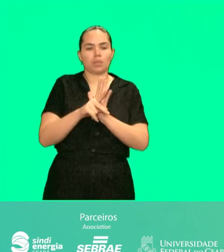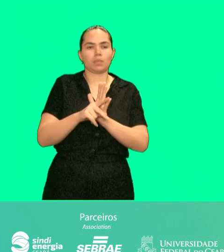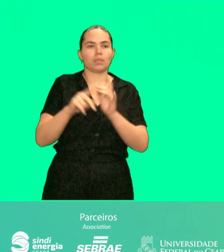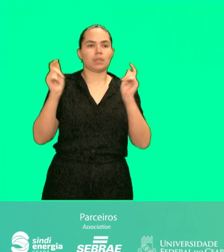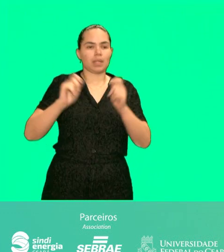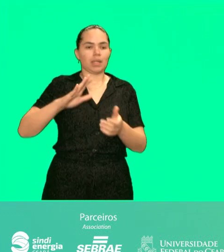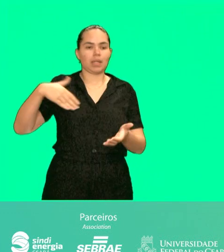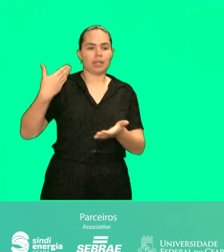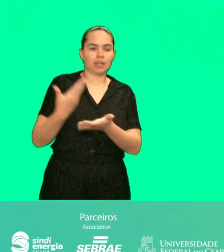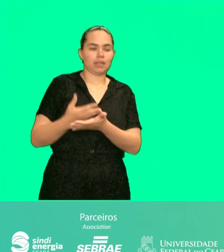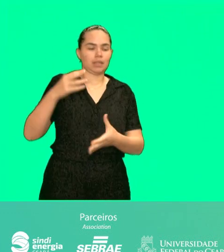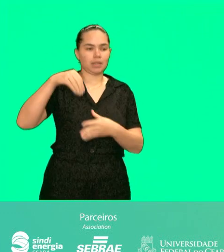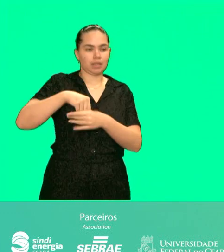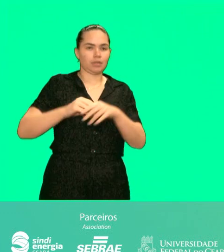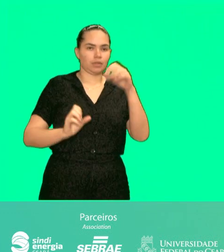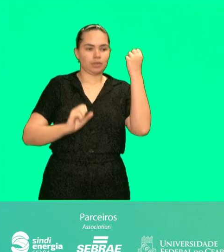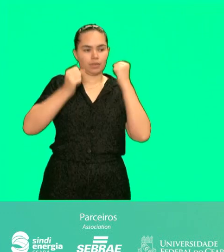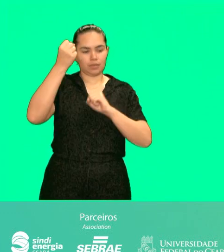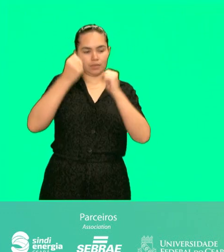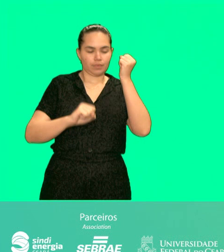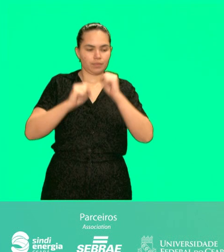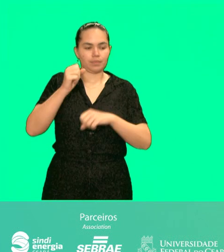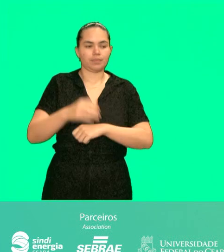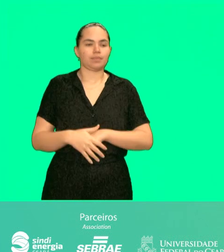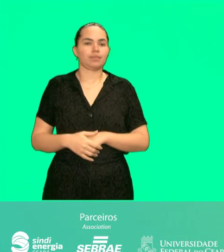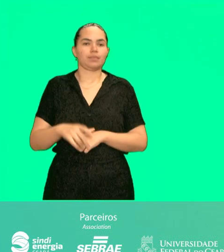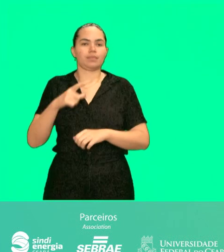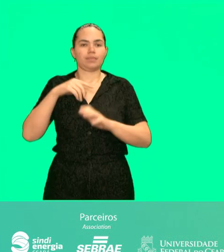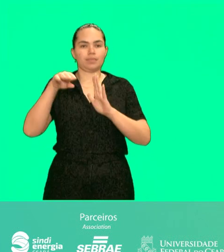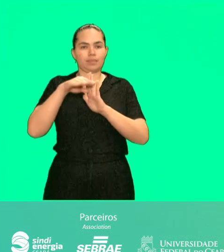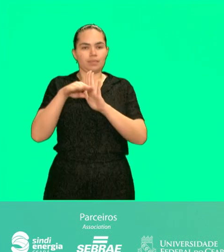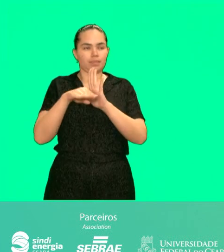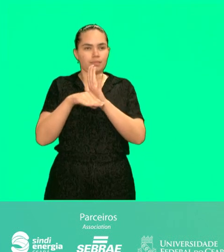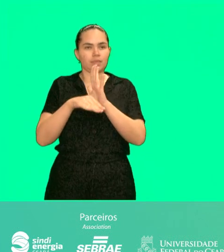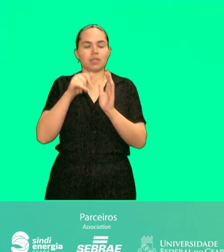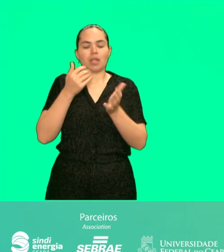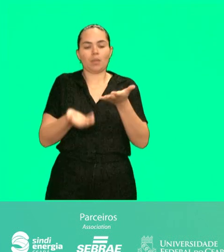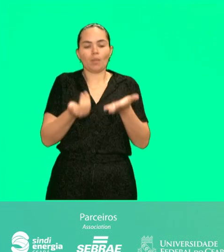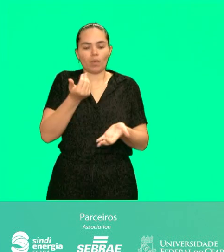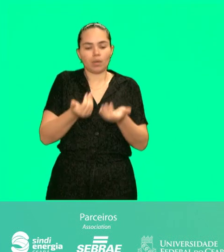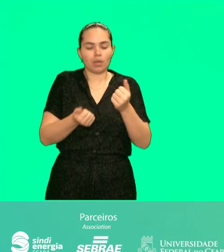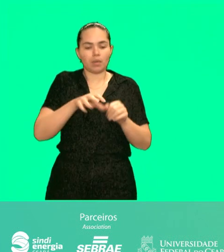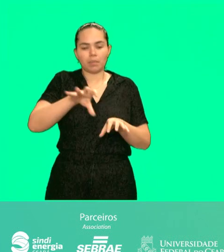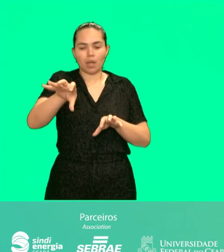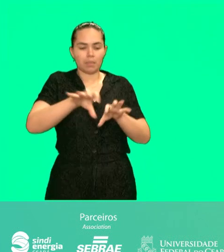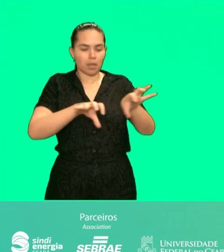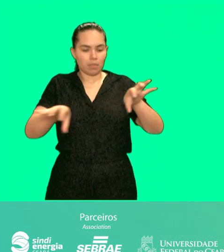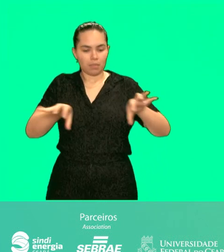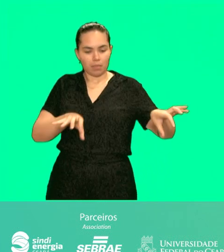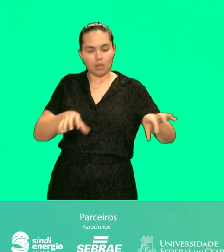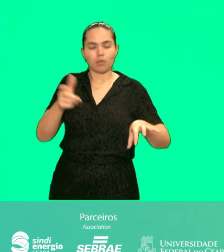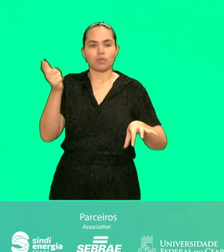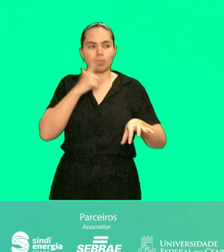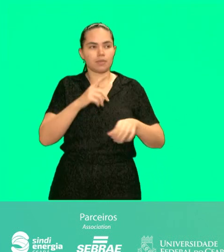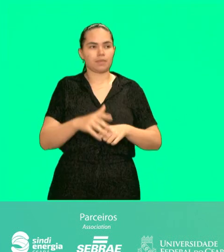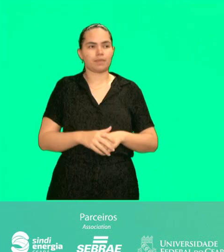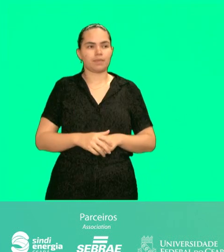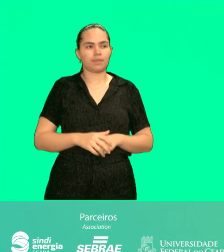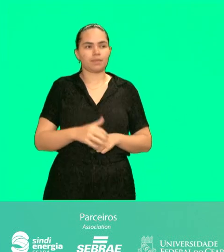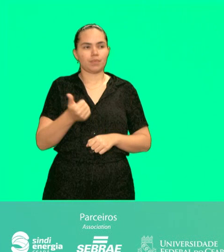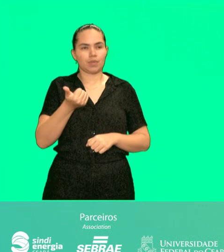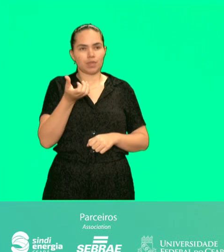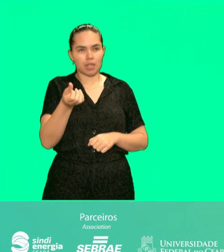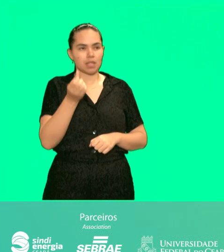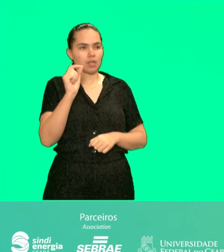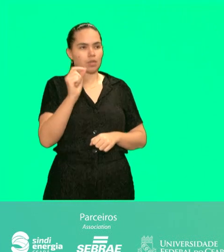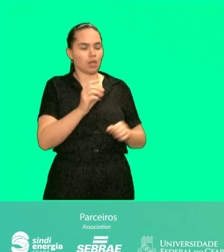ainda na commissioning fábrica. Testes at feitos, the ele é plant. desmontado, né? Um módulo de 20 So megawatts ele the consegue ser 20 desmontado em 16 megawatts skids, module,